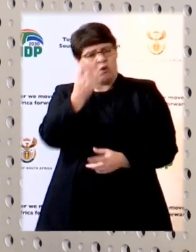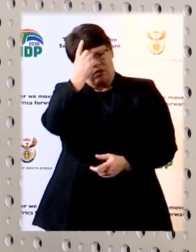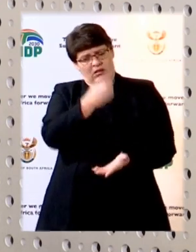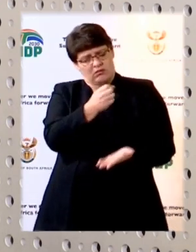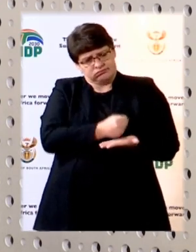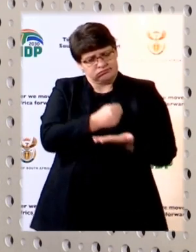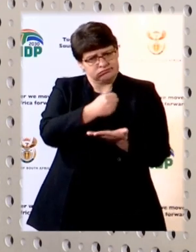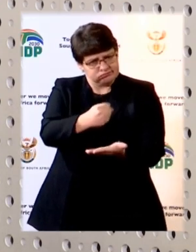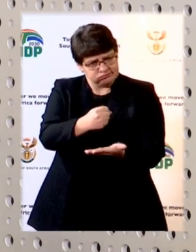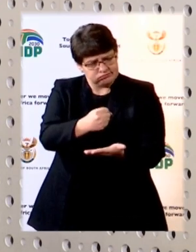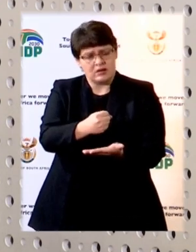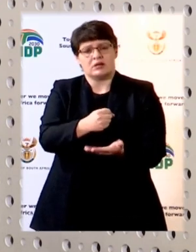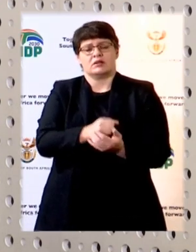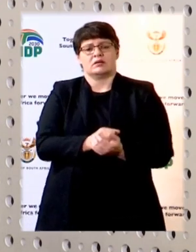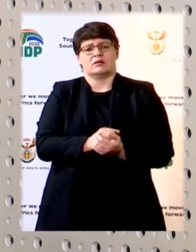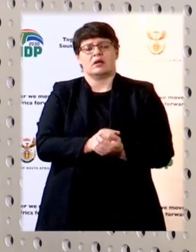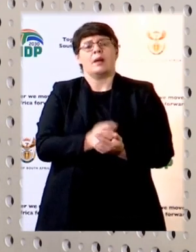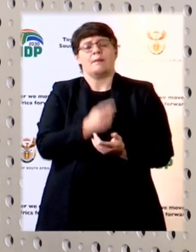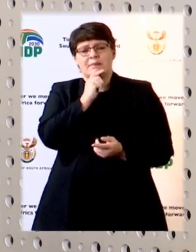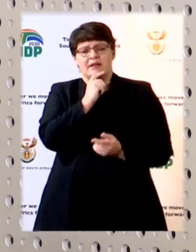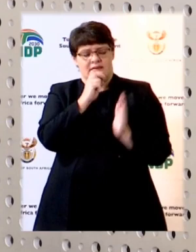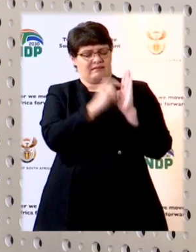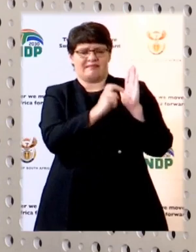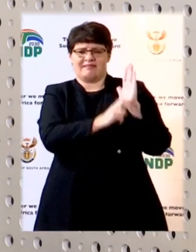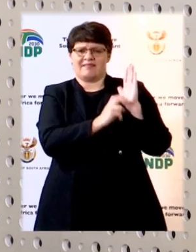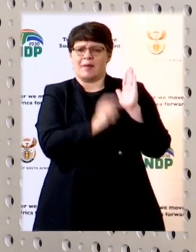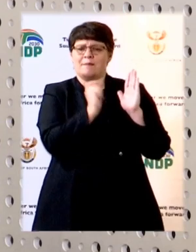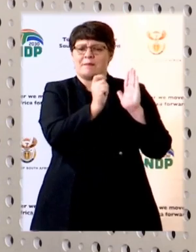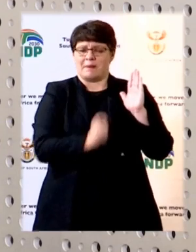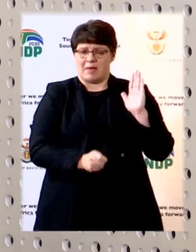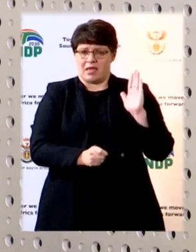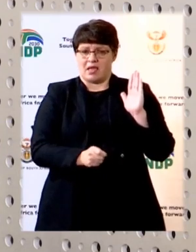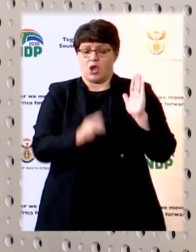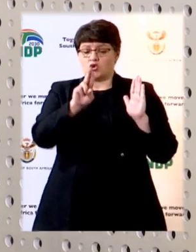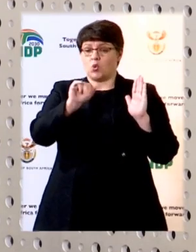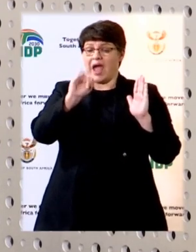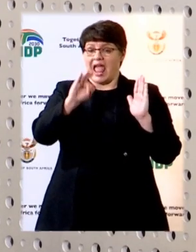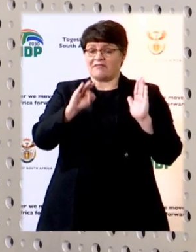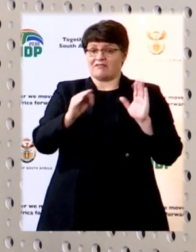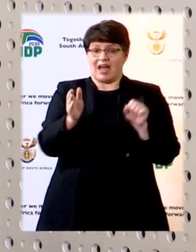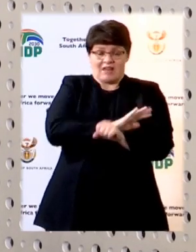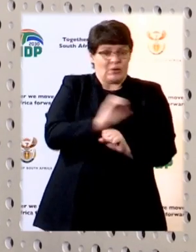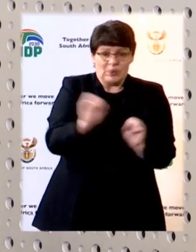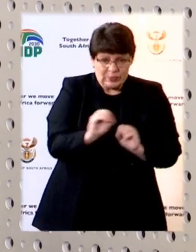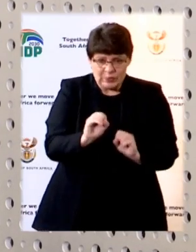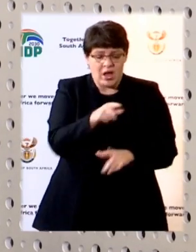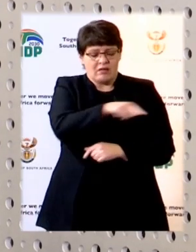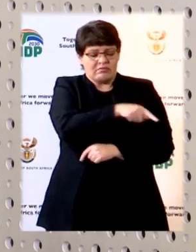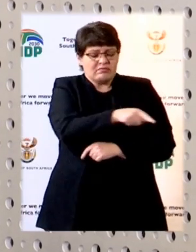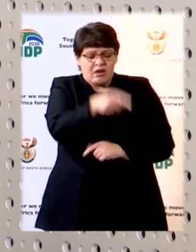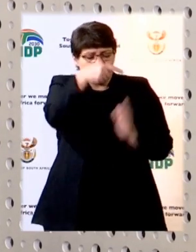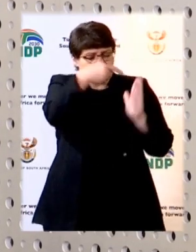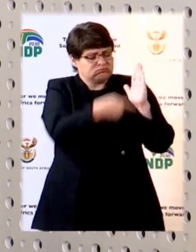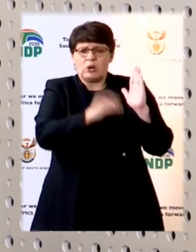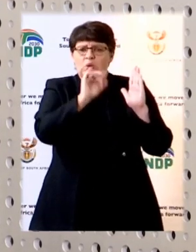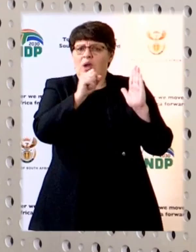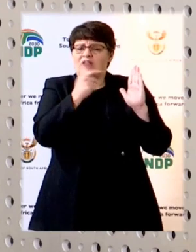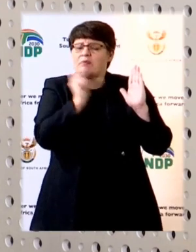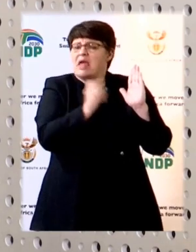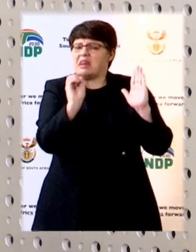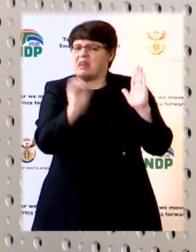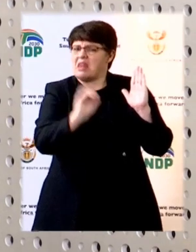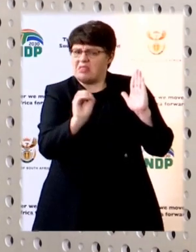we include supporting the payroll on those that are not covered by the URF. But in that space, that is